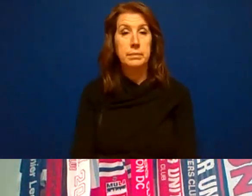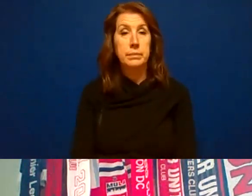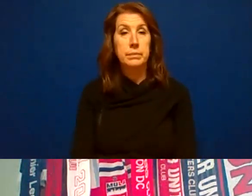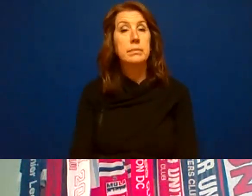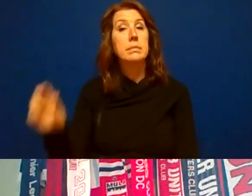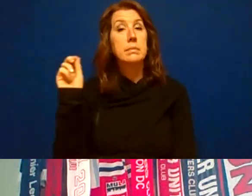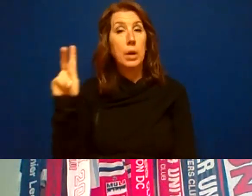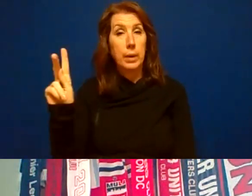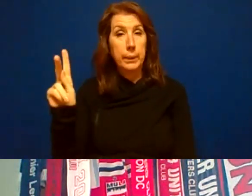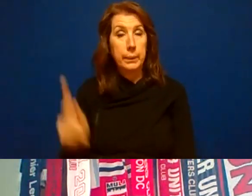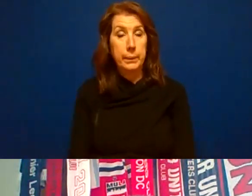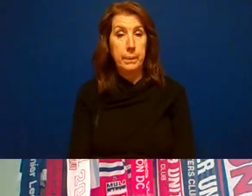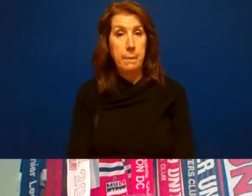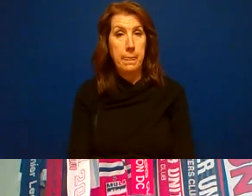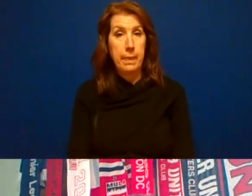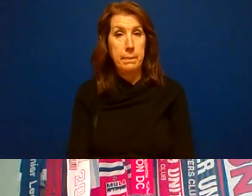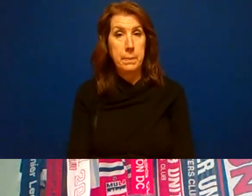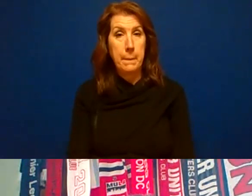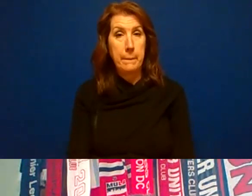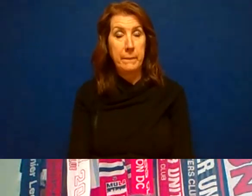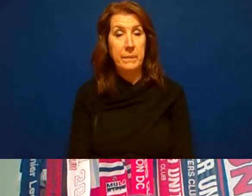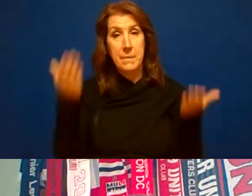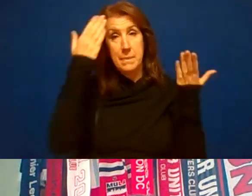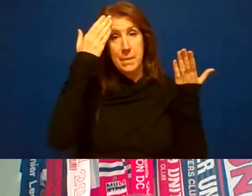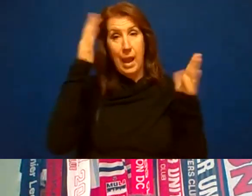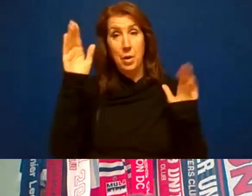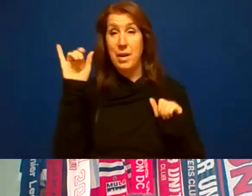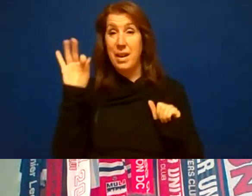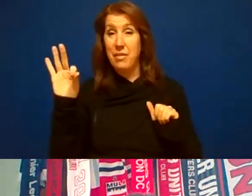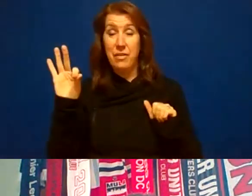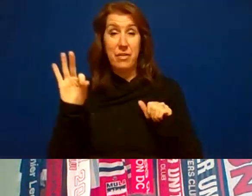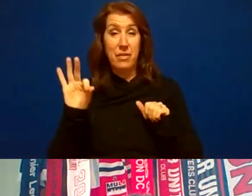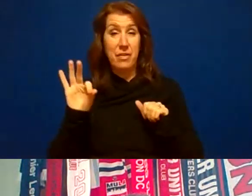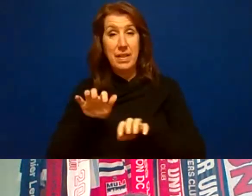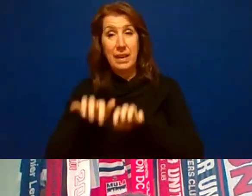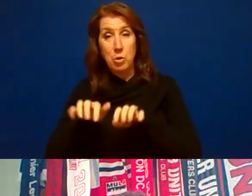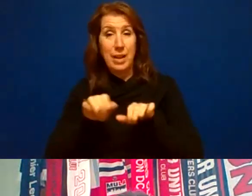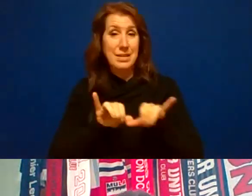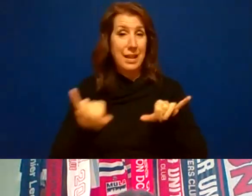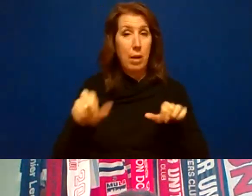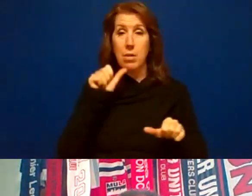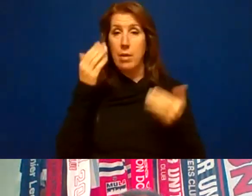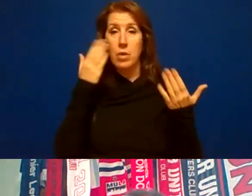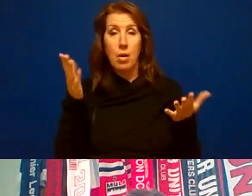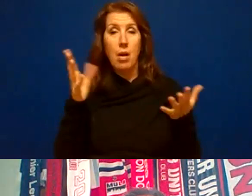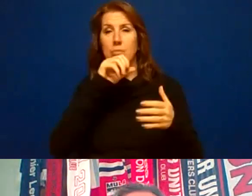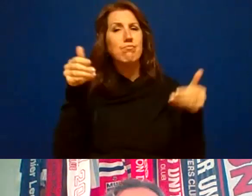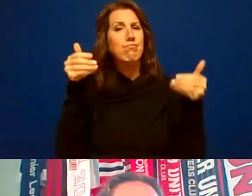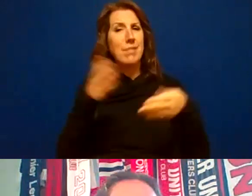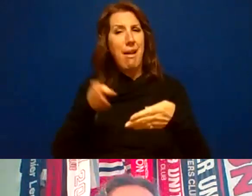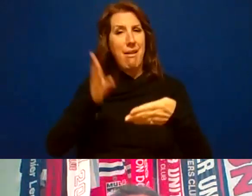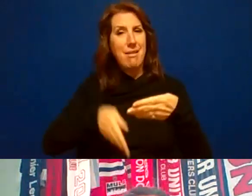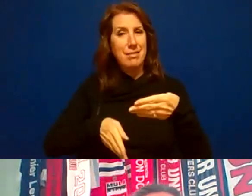Okay, I don't know if the captioners can stay or not. So I guess what we're going to do is we're going to end the call.